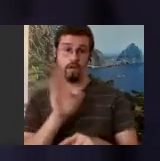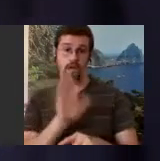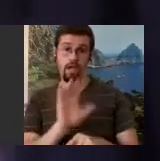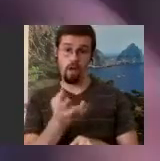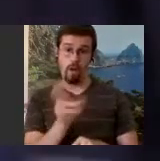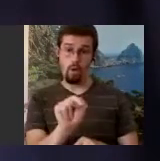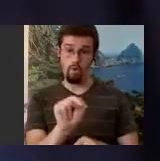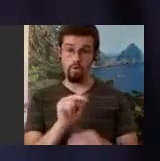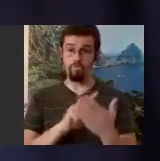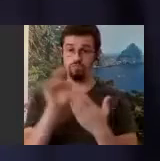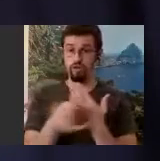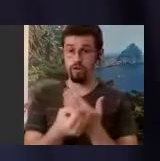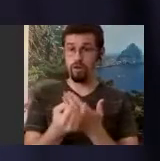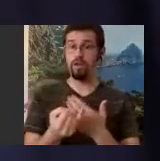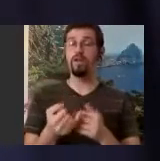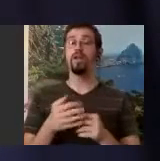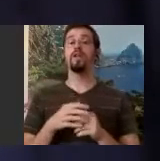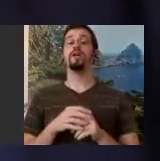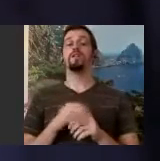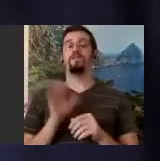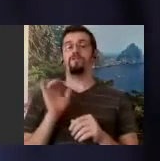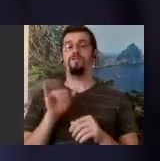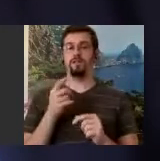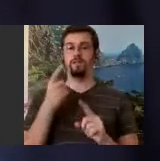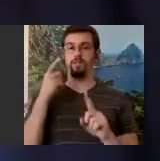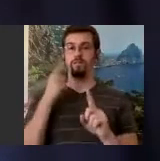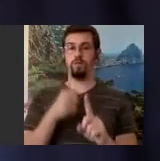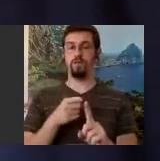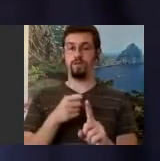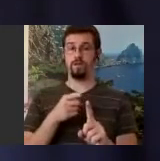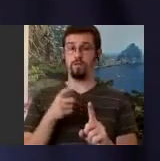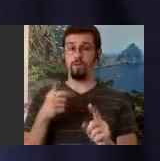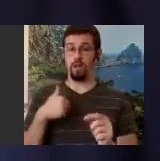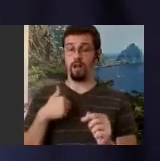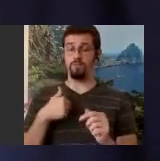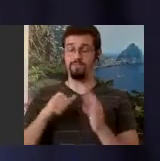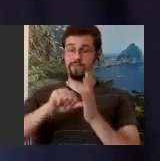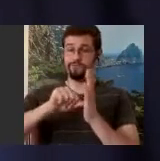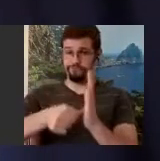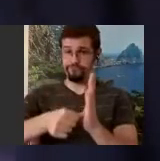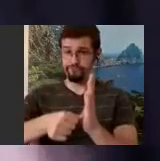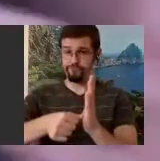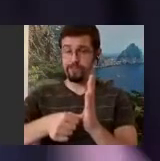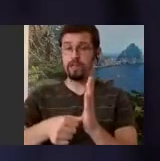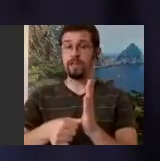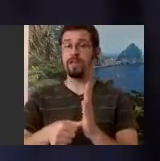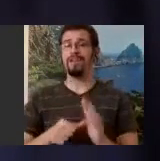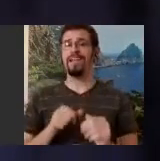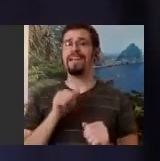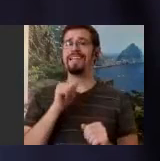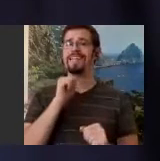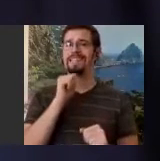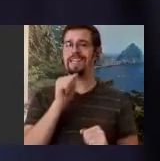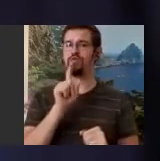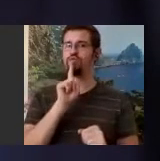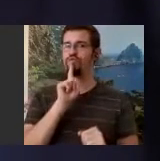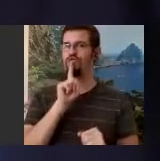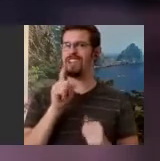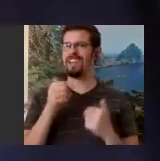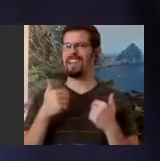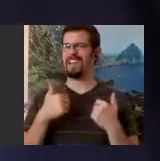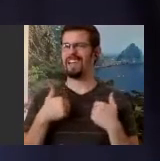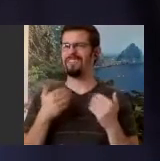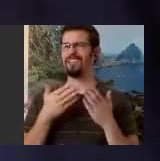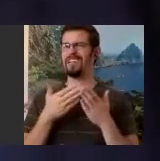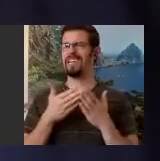fact, one of the points that I want to make is that there isn't really a generalized